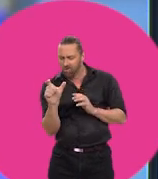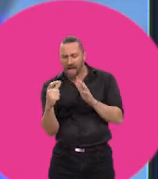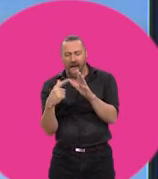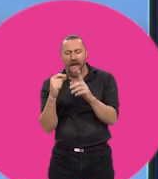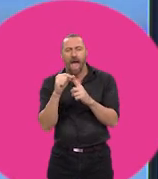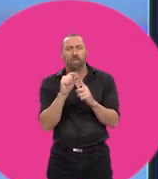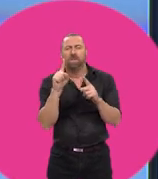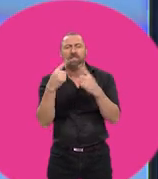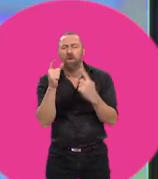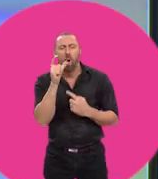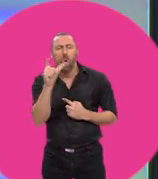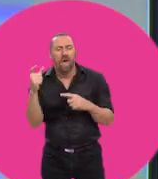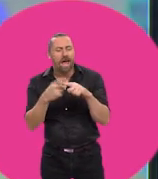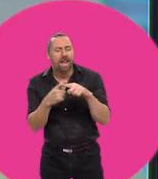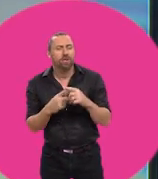at the end?